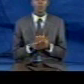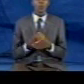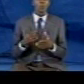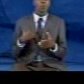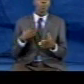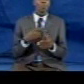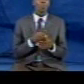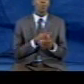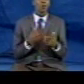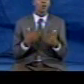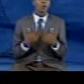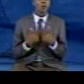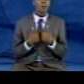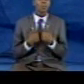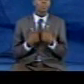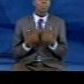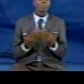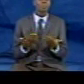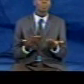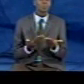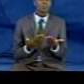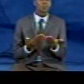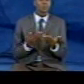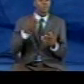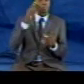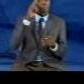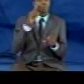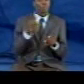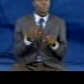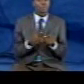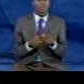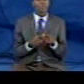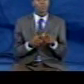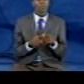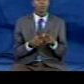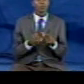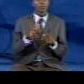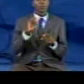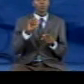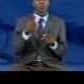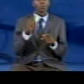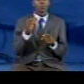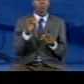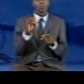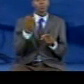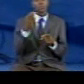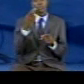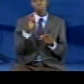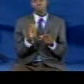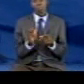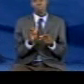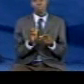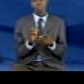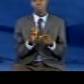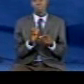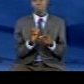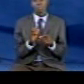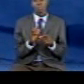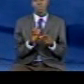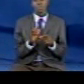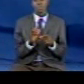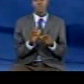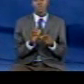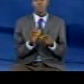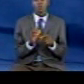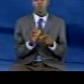us Brother Ogunseye Oluwaseun, a UCO member. He has had a 2 months history of severe